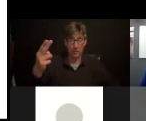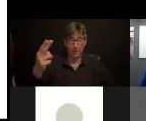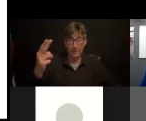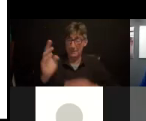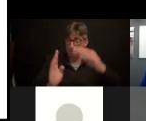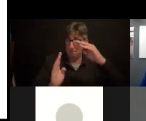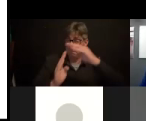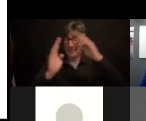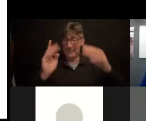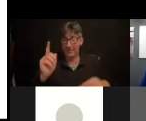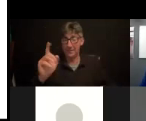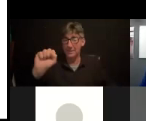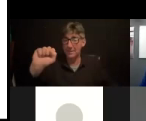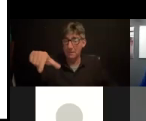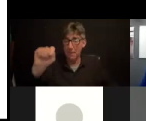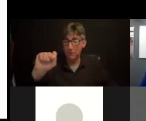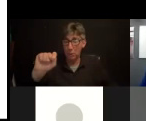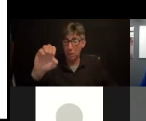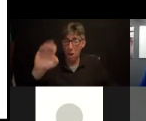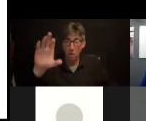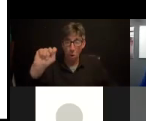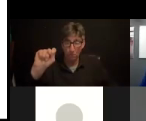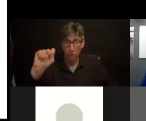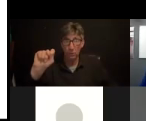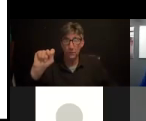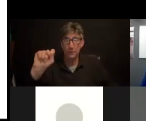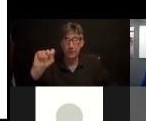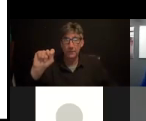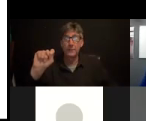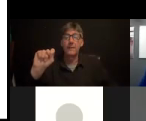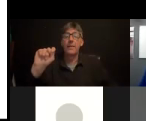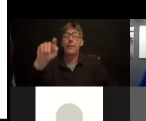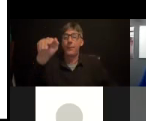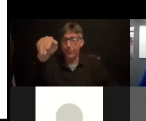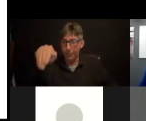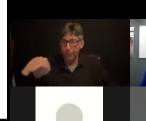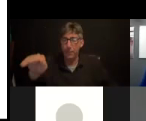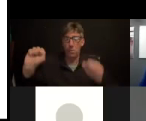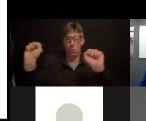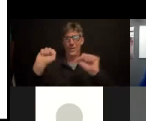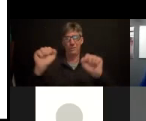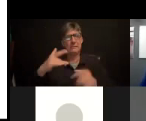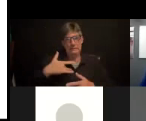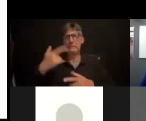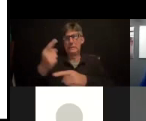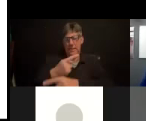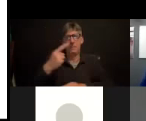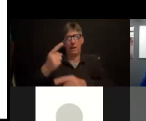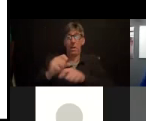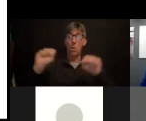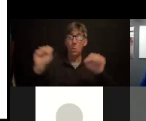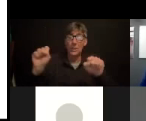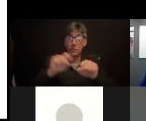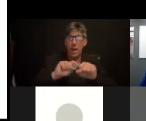the pandemic in September and October before dropping off in the winter. And that is quite common and seen